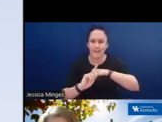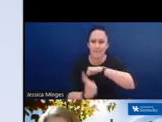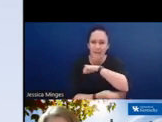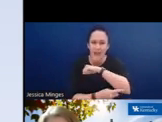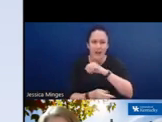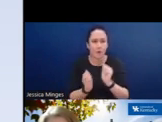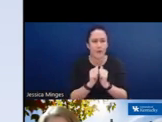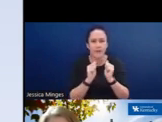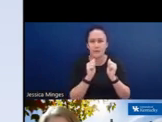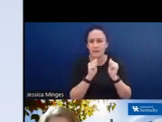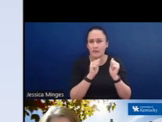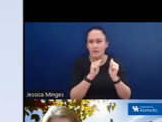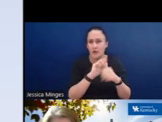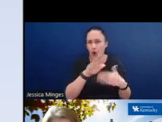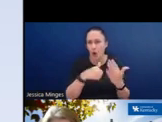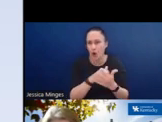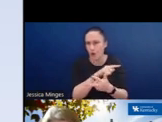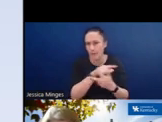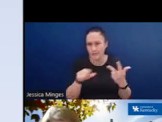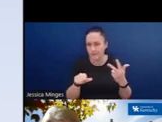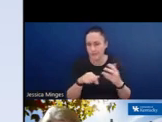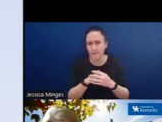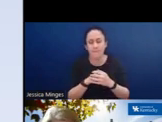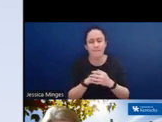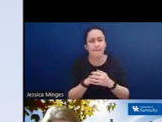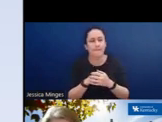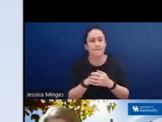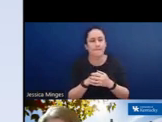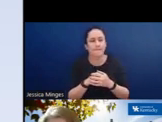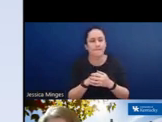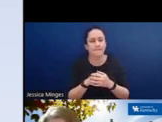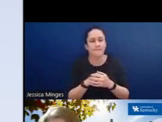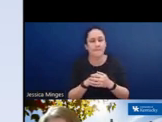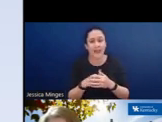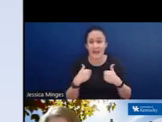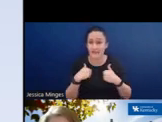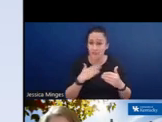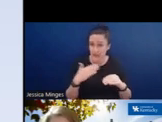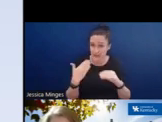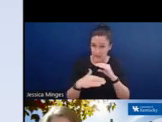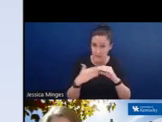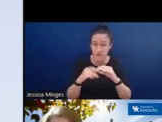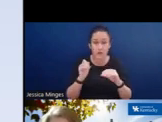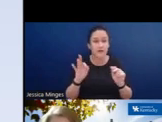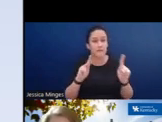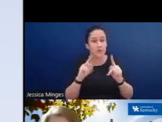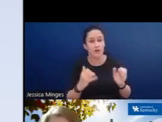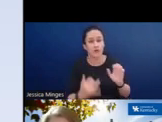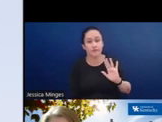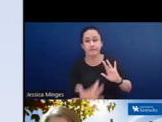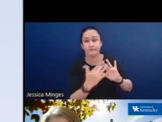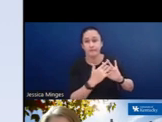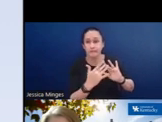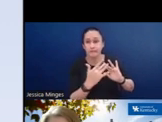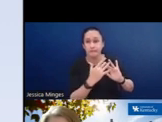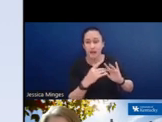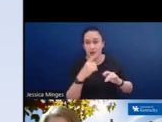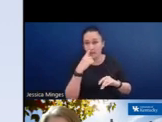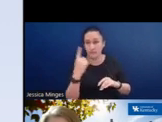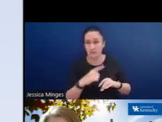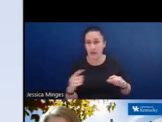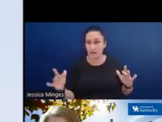the emergency contraception. And it also has my email address. If anybody wanted to reach out, I'm happy to connect them to